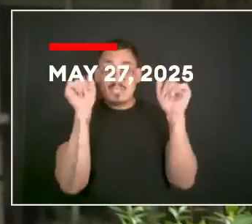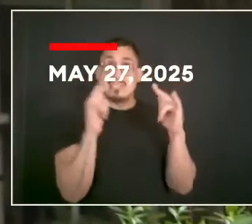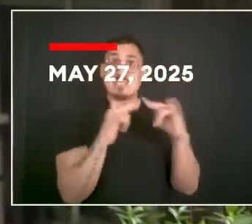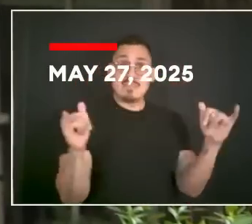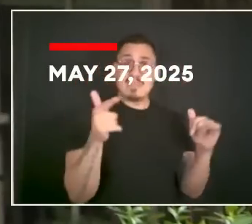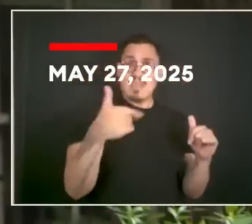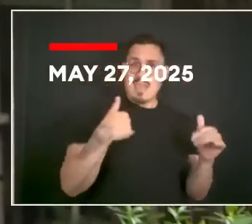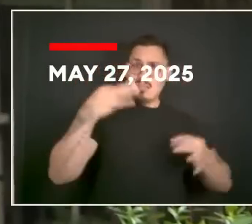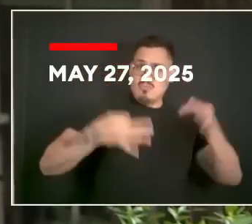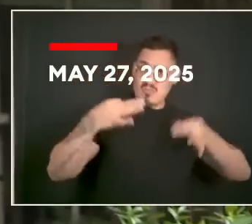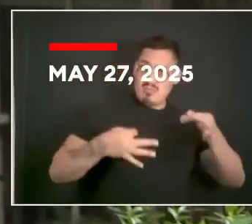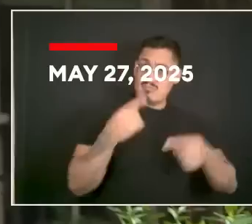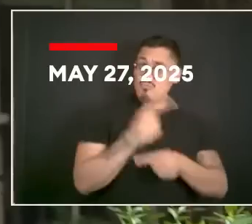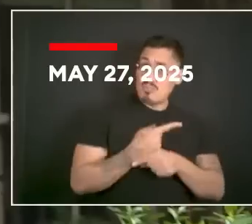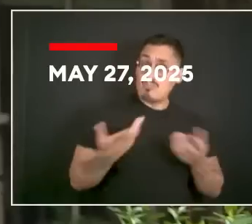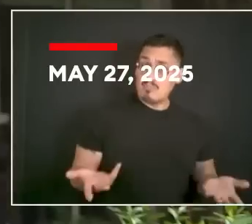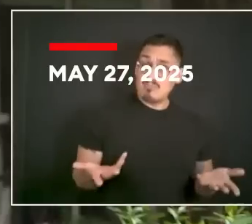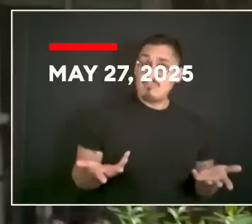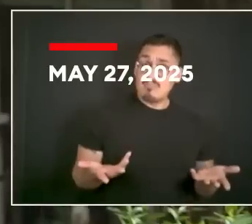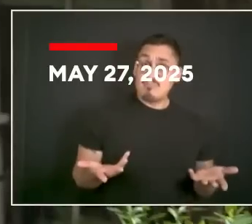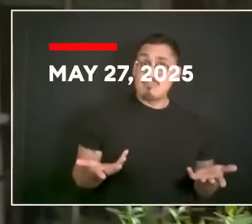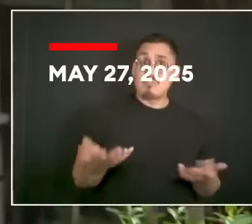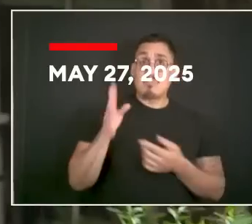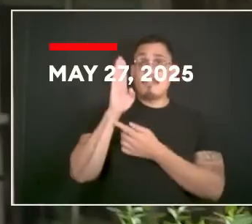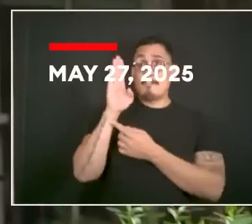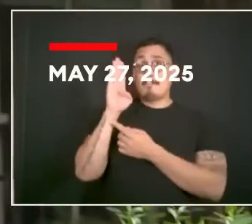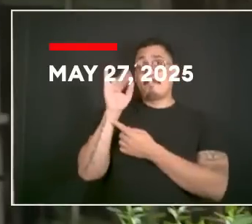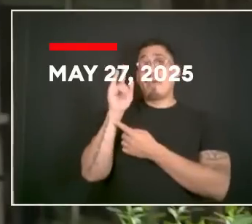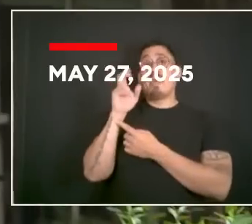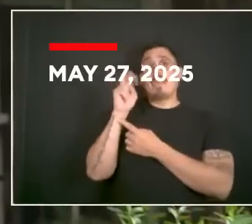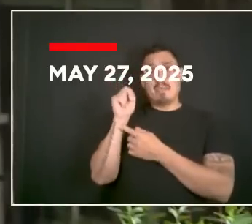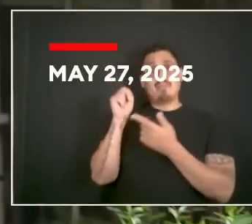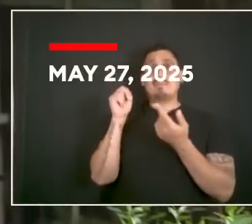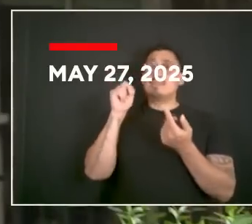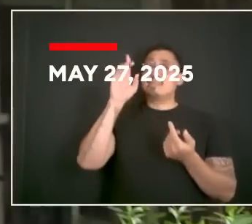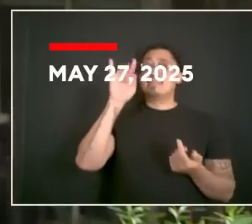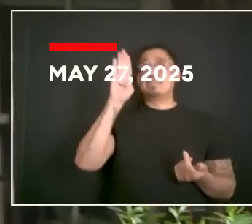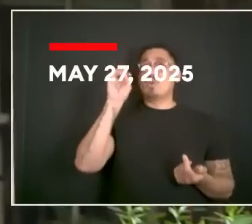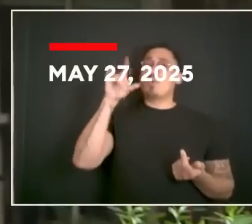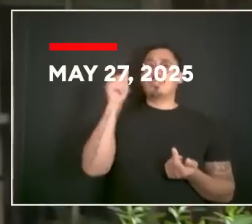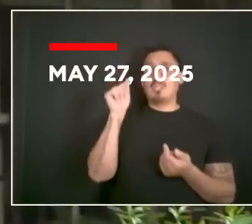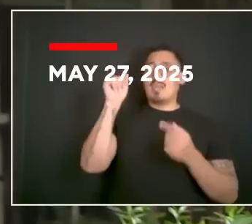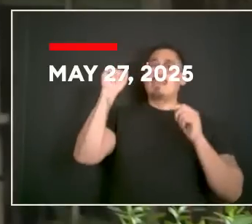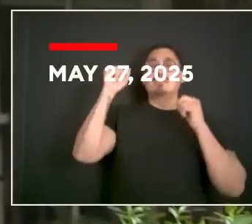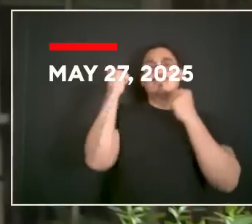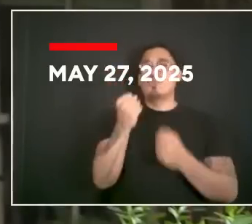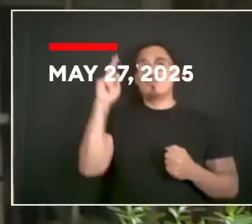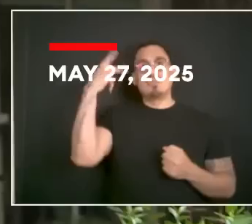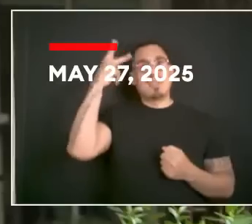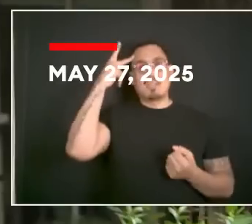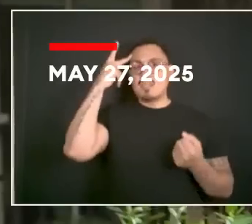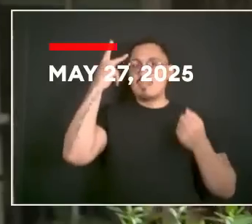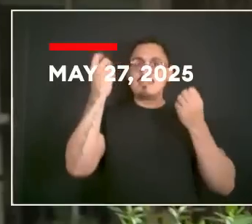Biden said his Justice Department was politicized. I said it. Trump said it. Children, parents who were